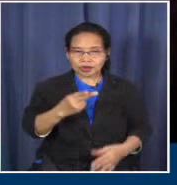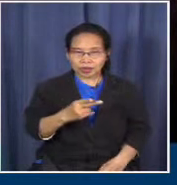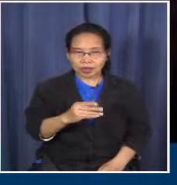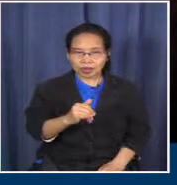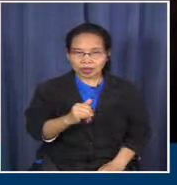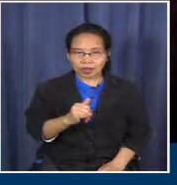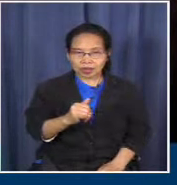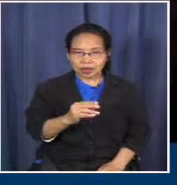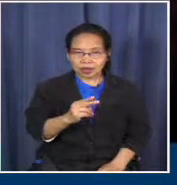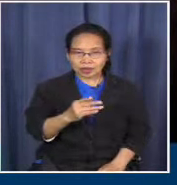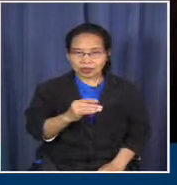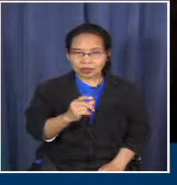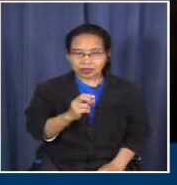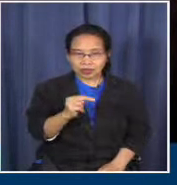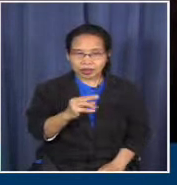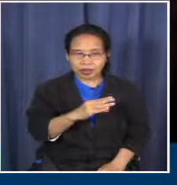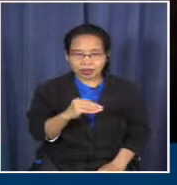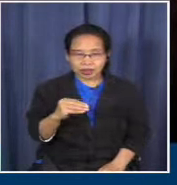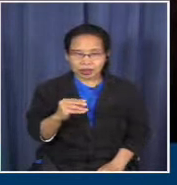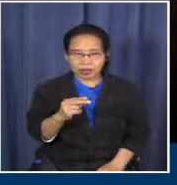From an explosion?